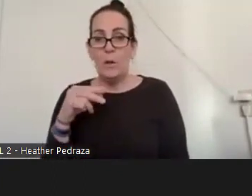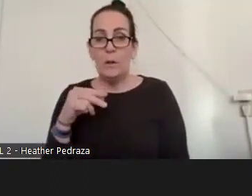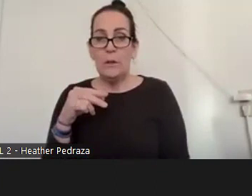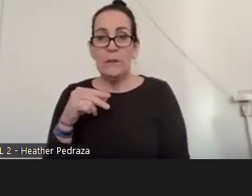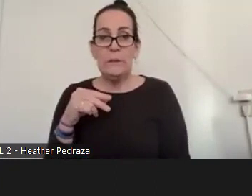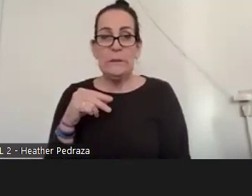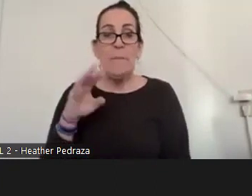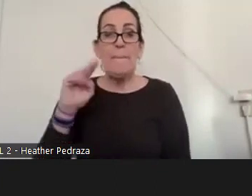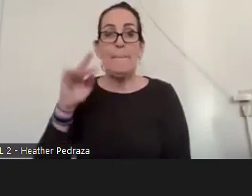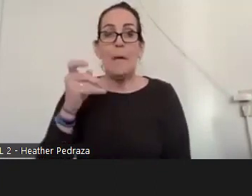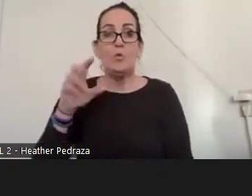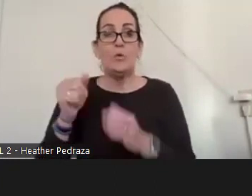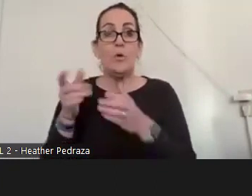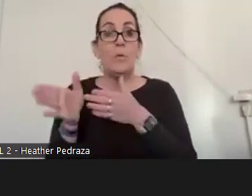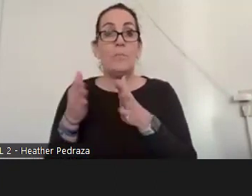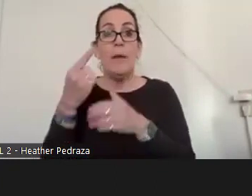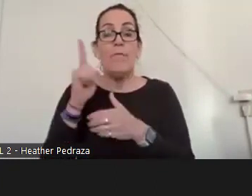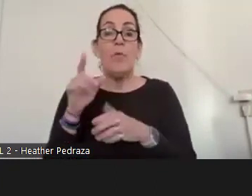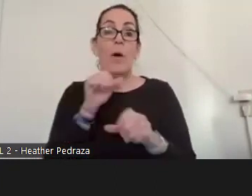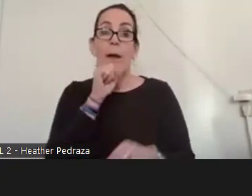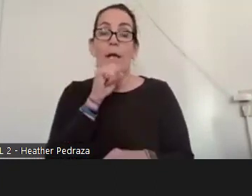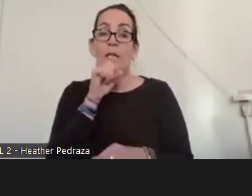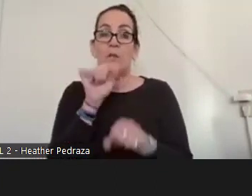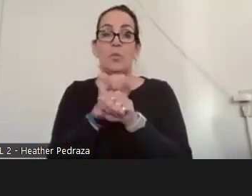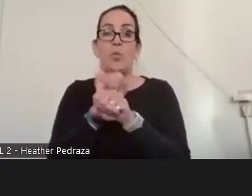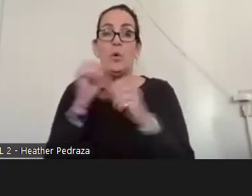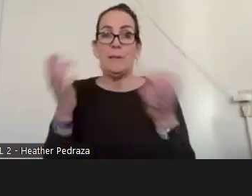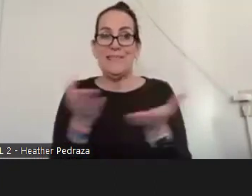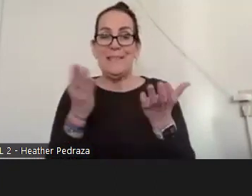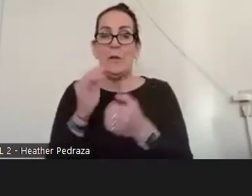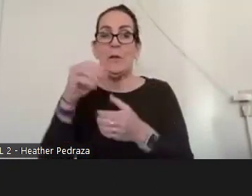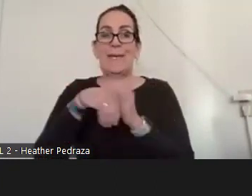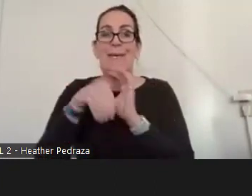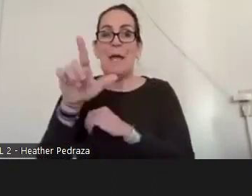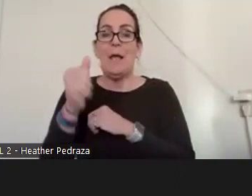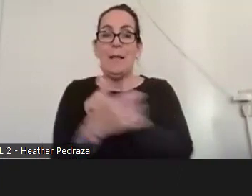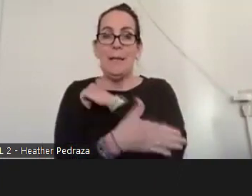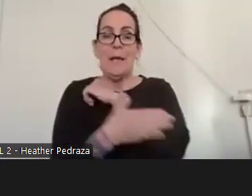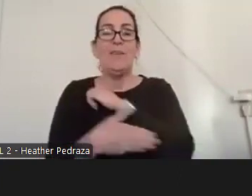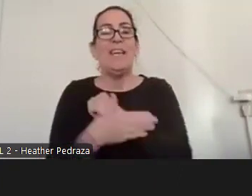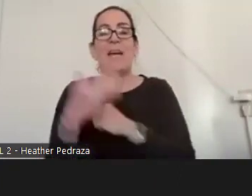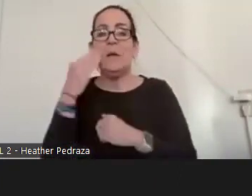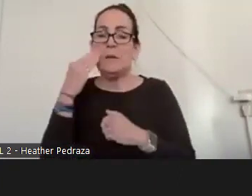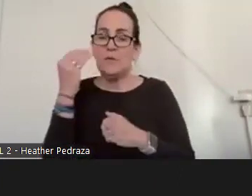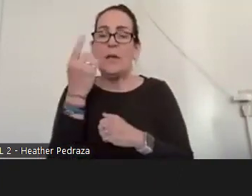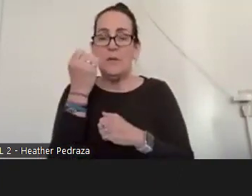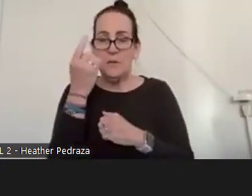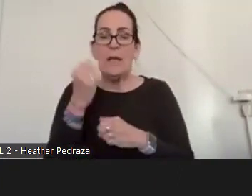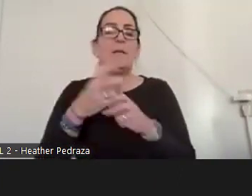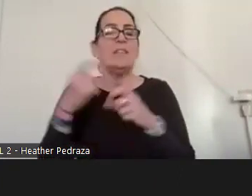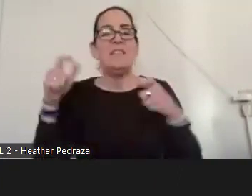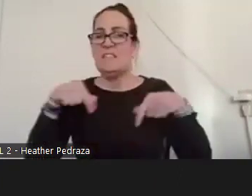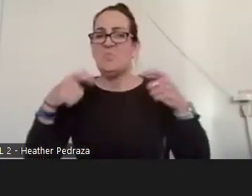master plan for aging work in LA County. And I know we're huge and complicated, and this is a really hard place to do pretty much